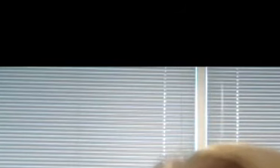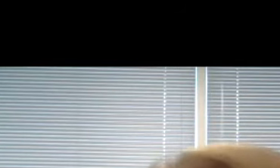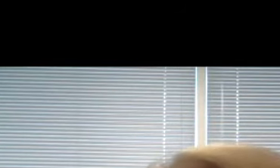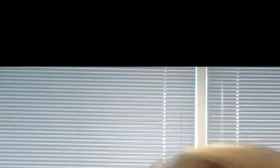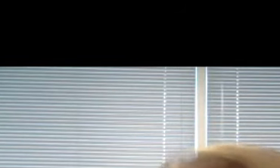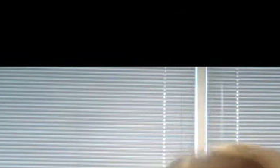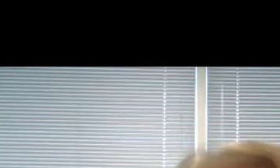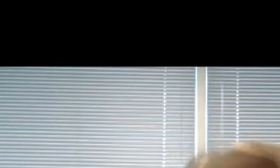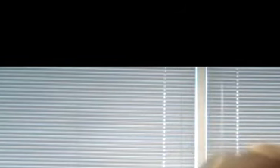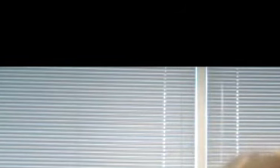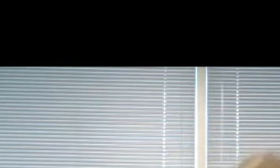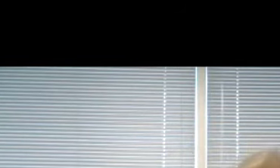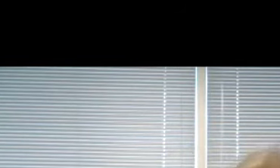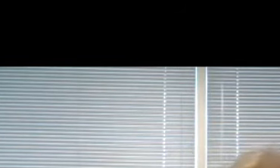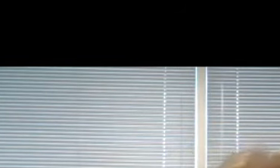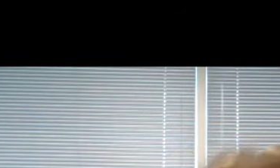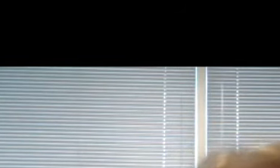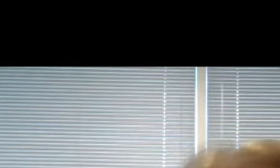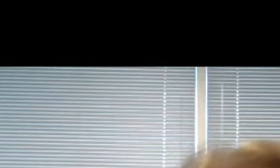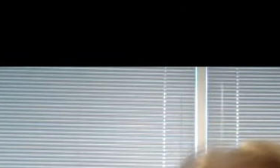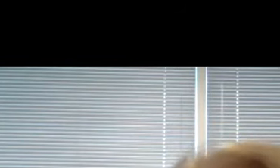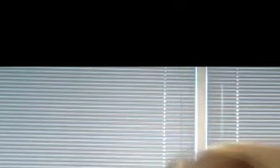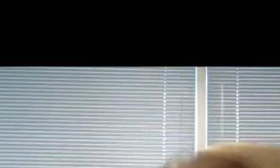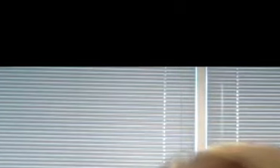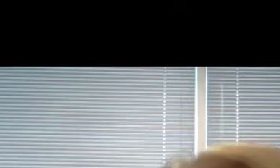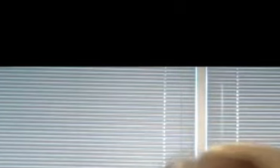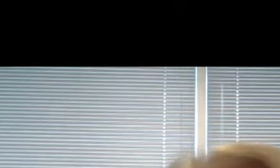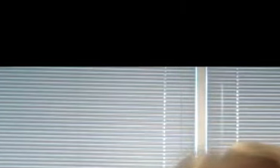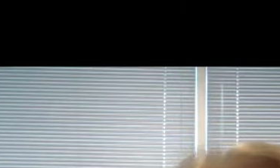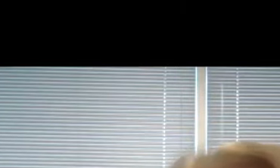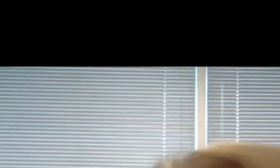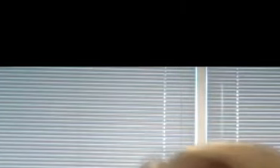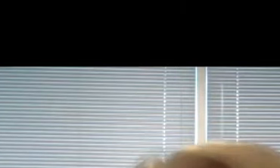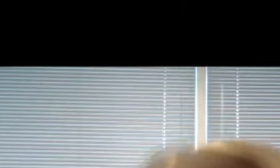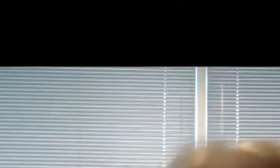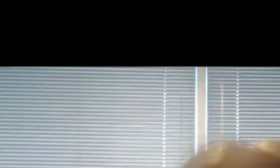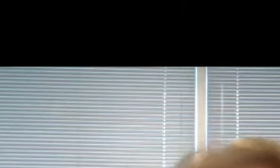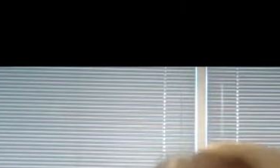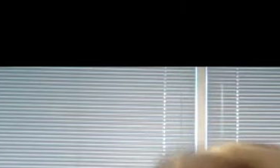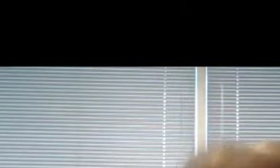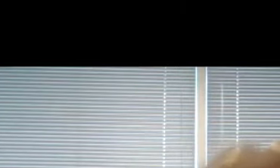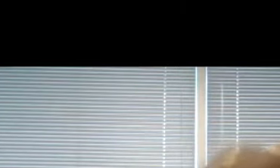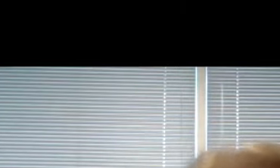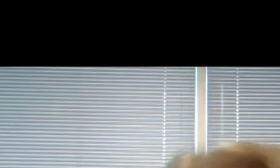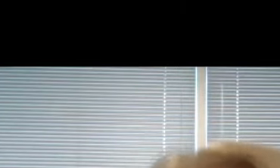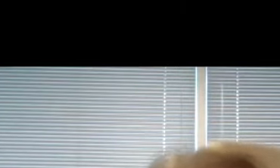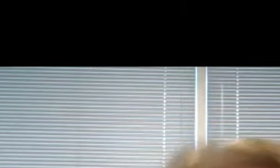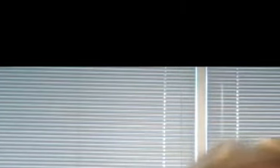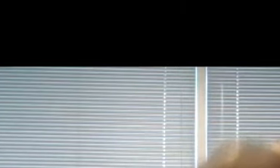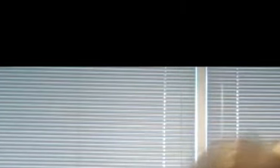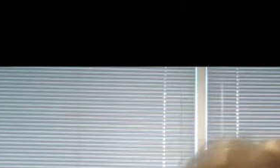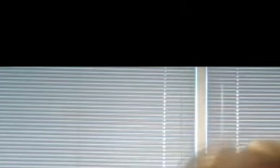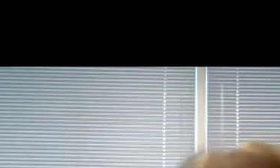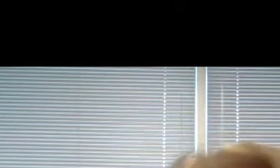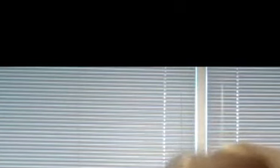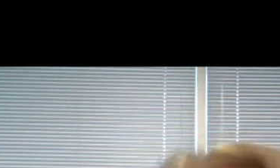in the BILT community of practice for anybody who happened to participate in years 1 and 2, or, you know, if we're in year 4,